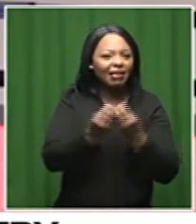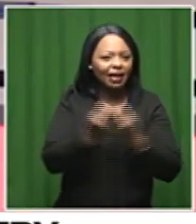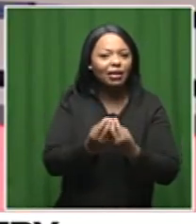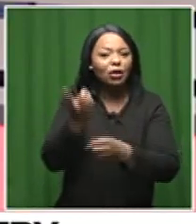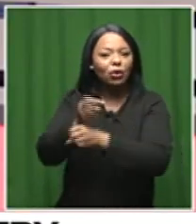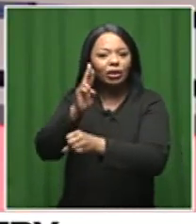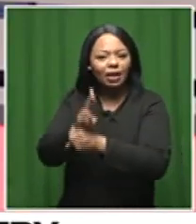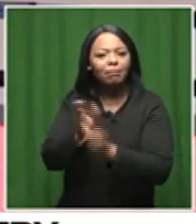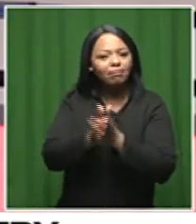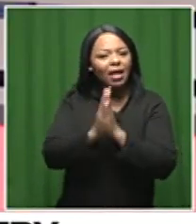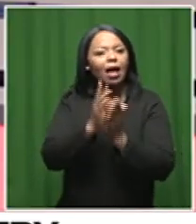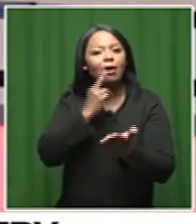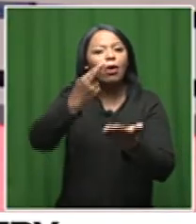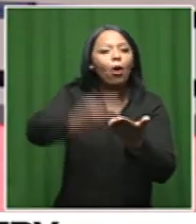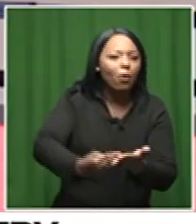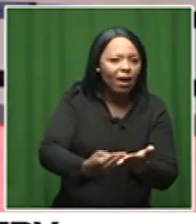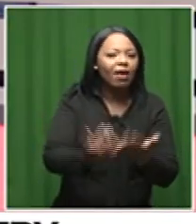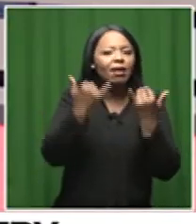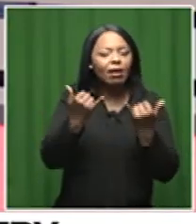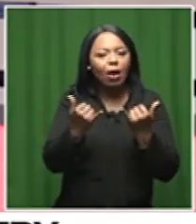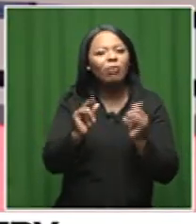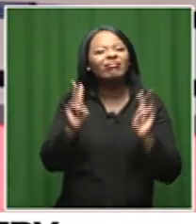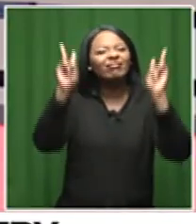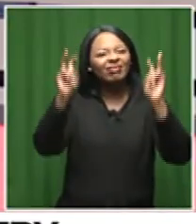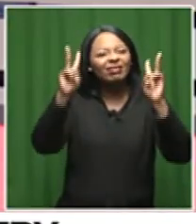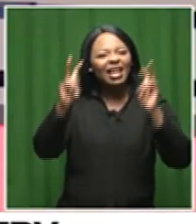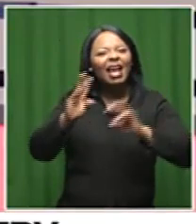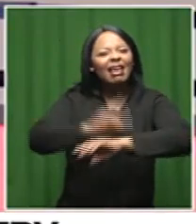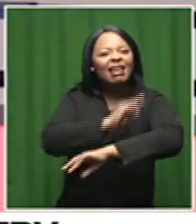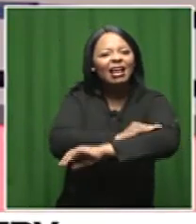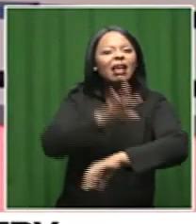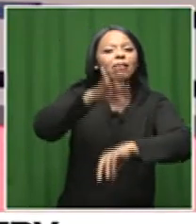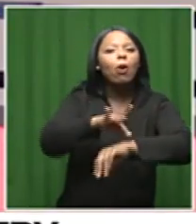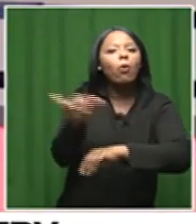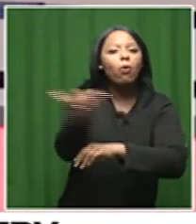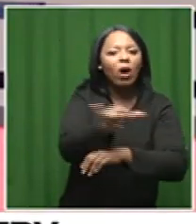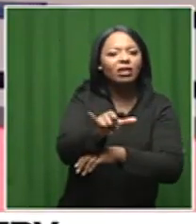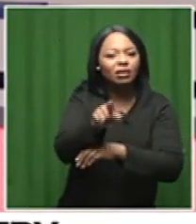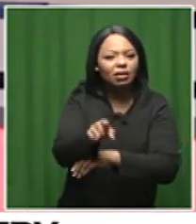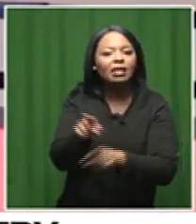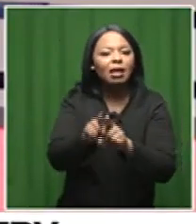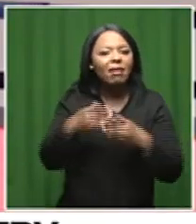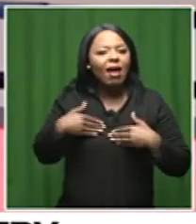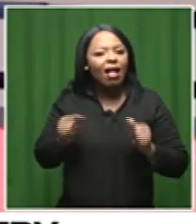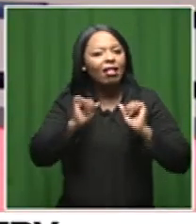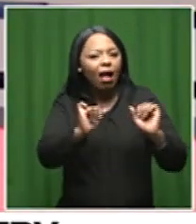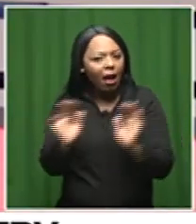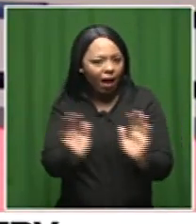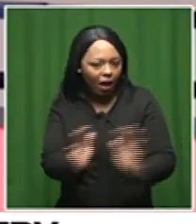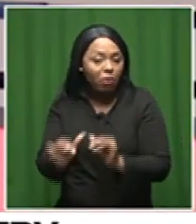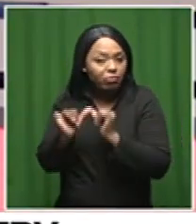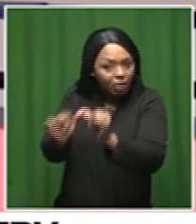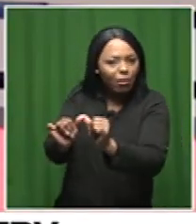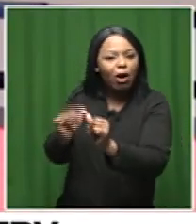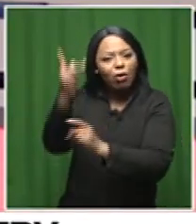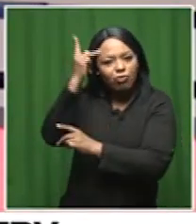recommend what they want to recommend depending on the type of the cancer that you have and, of course, your health status at the time. Now, we'll continue our discussion with